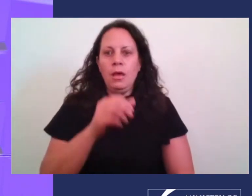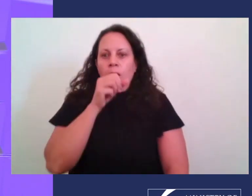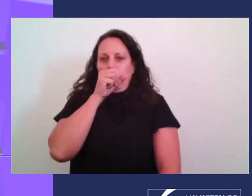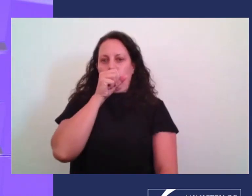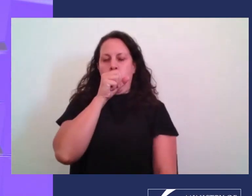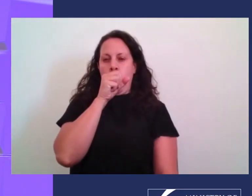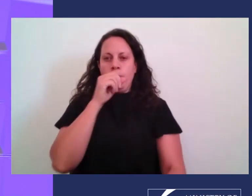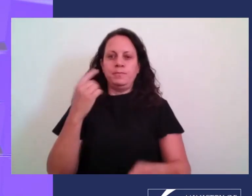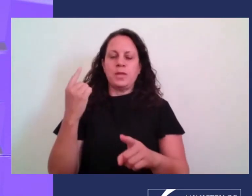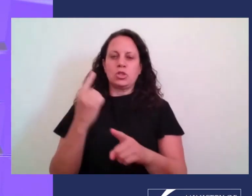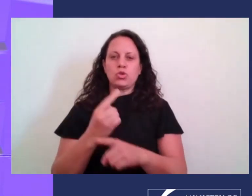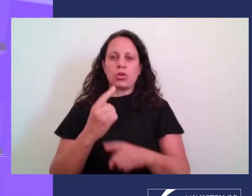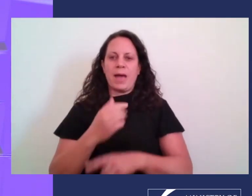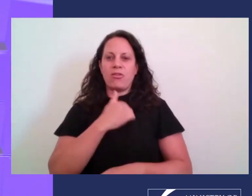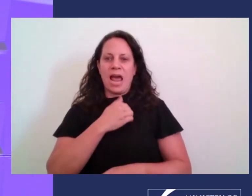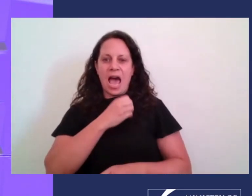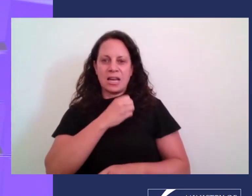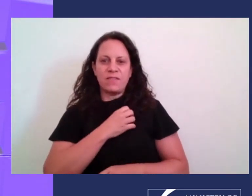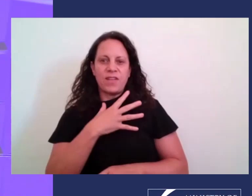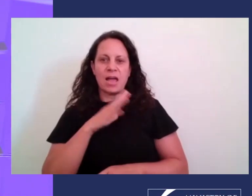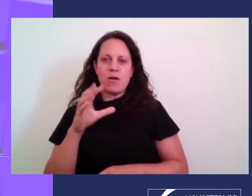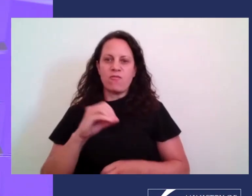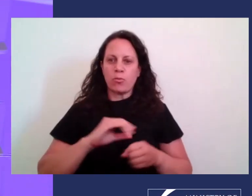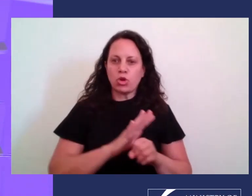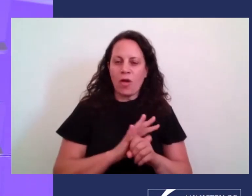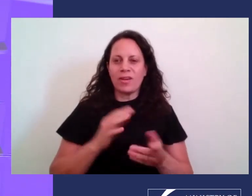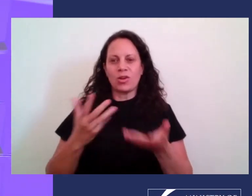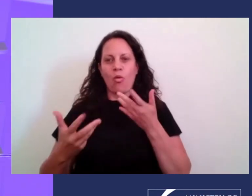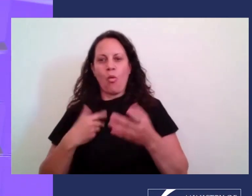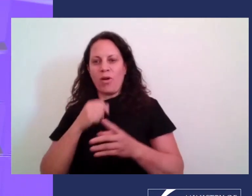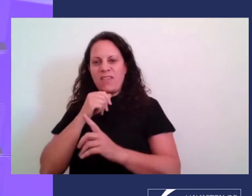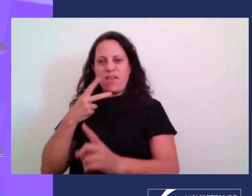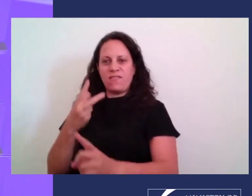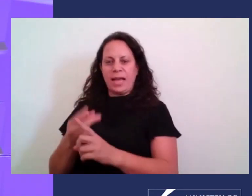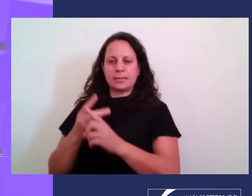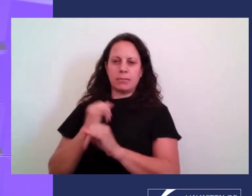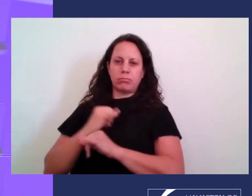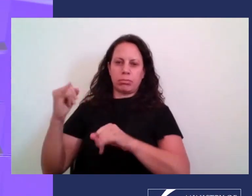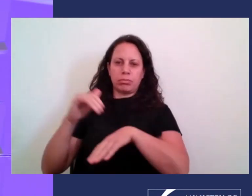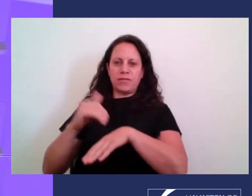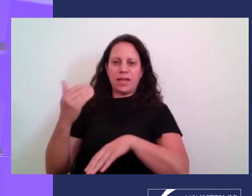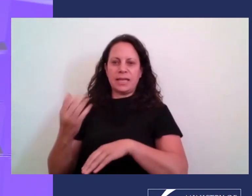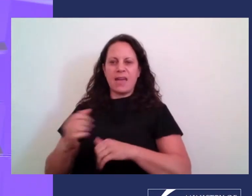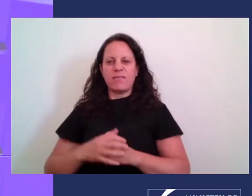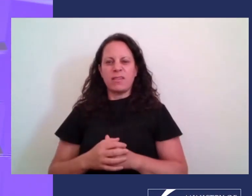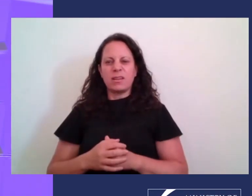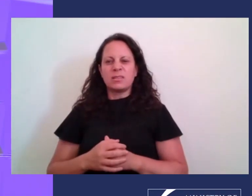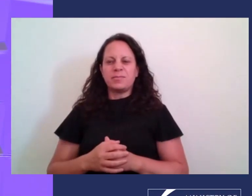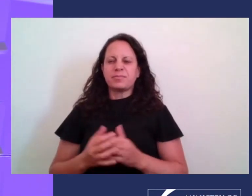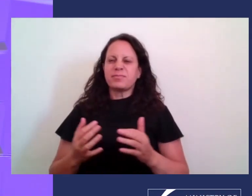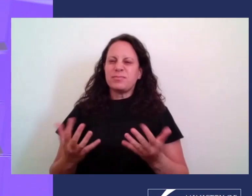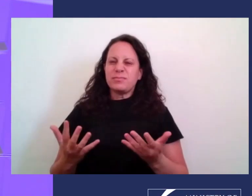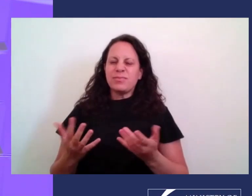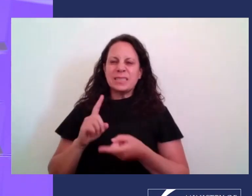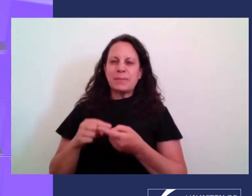rare as getting it as an adverse reaction to the vaccine. Why do we only hear one side of that? What's happening with